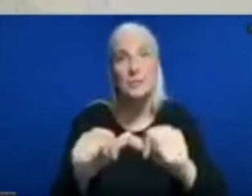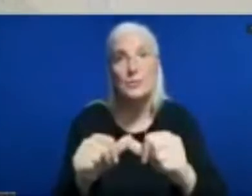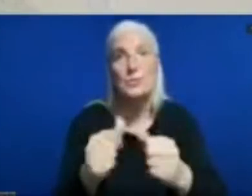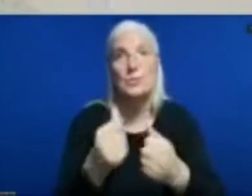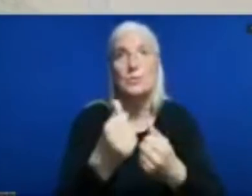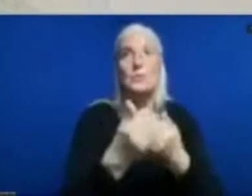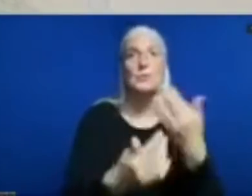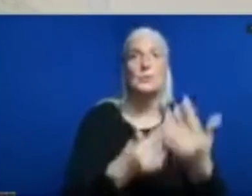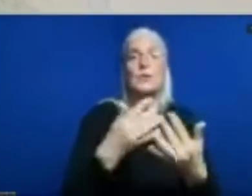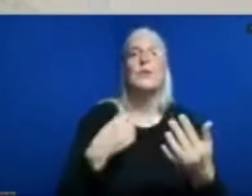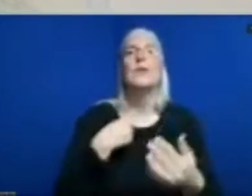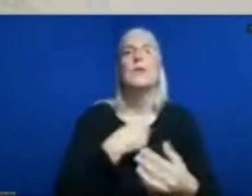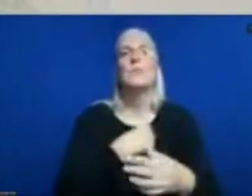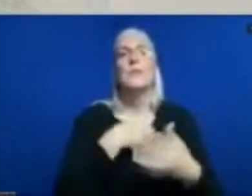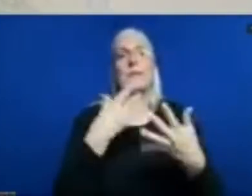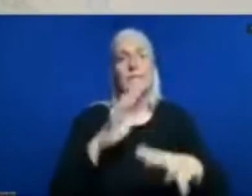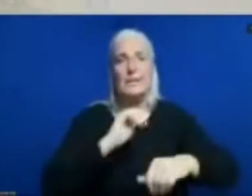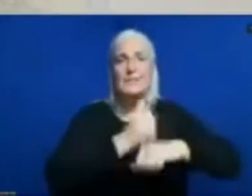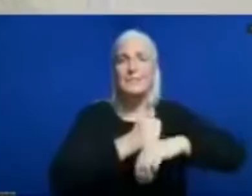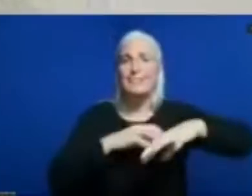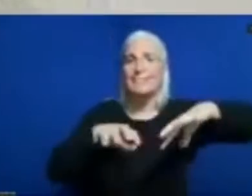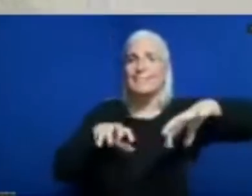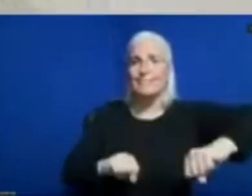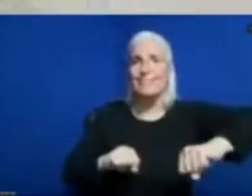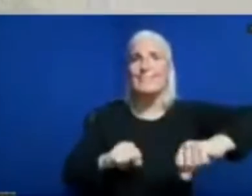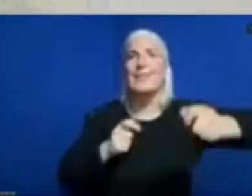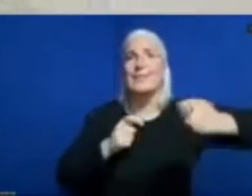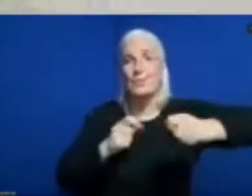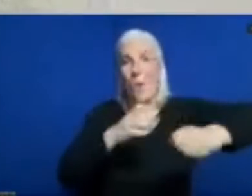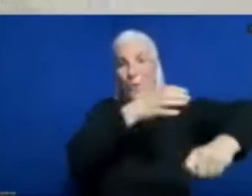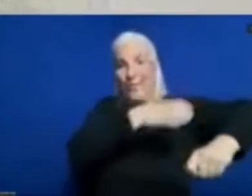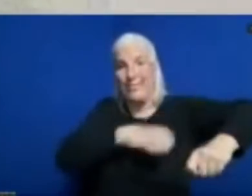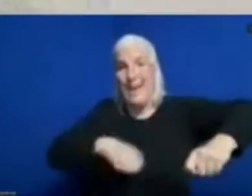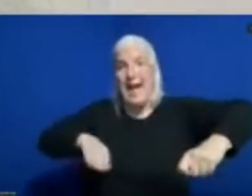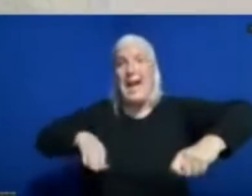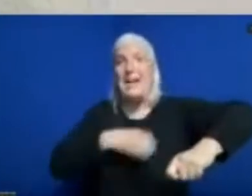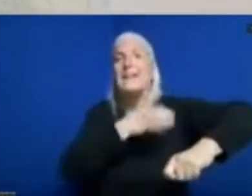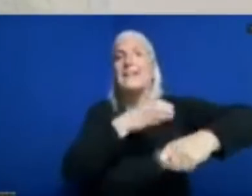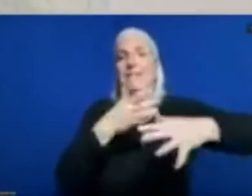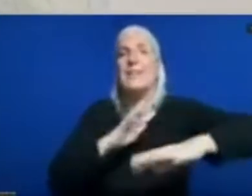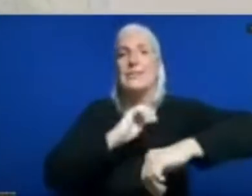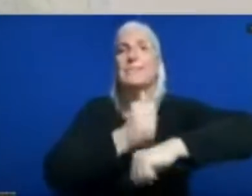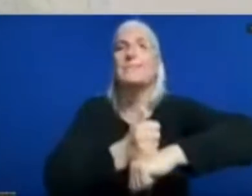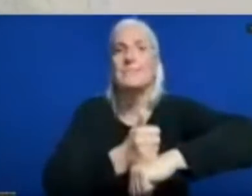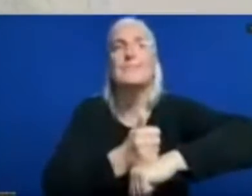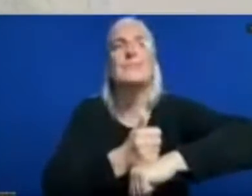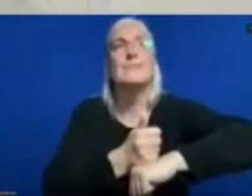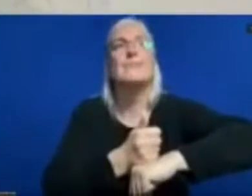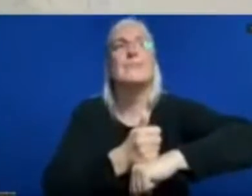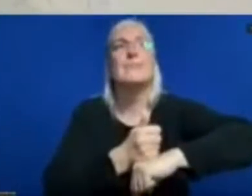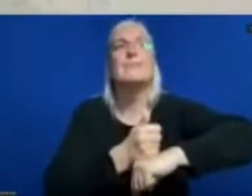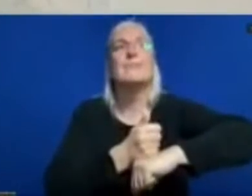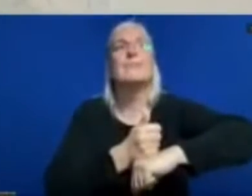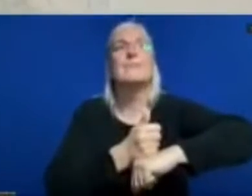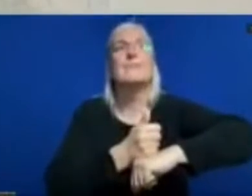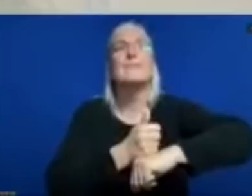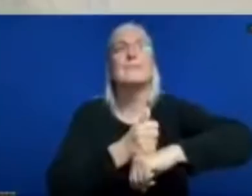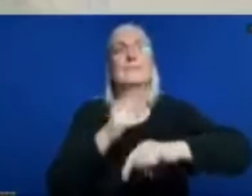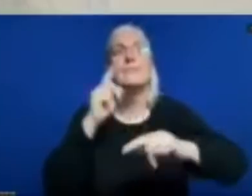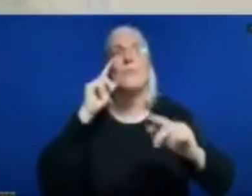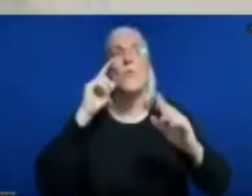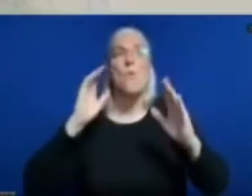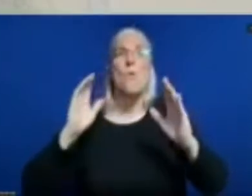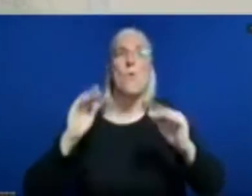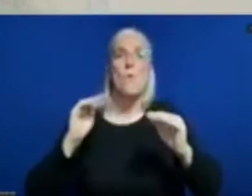successes there and continue to work with our strategy there. Up in what's now Quebec and the Romeo area, we